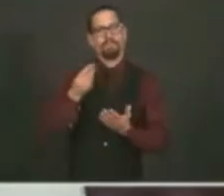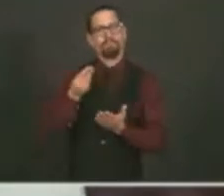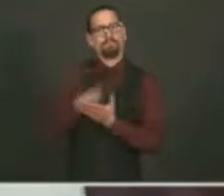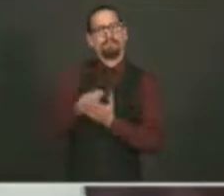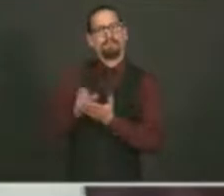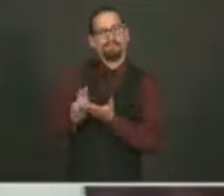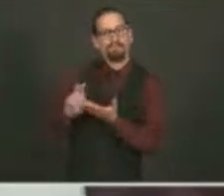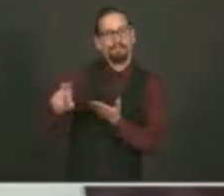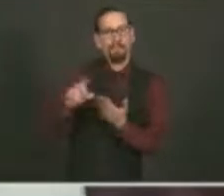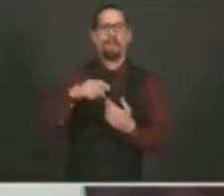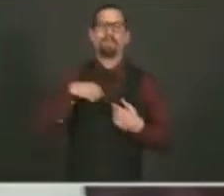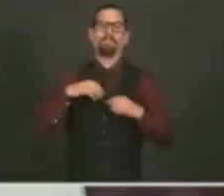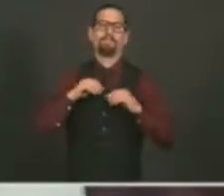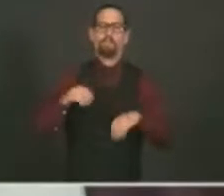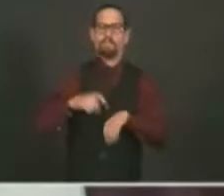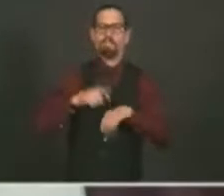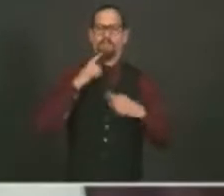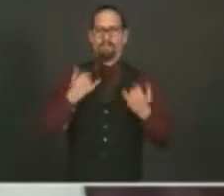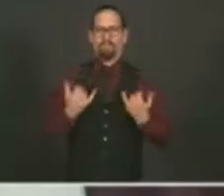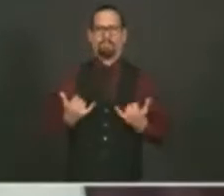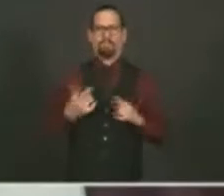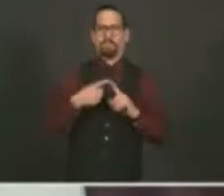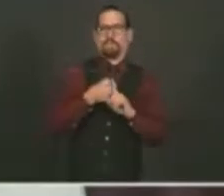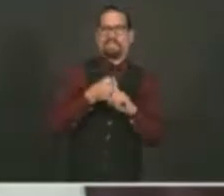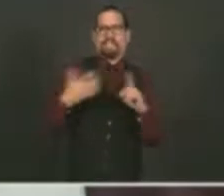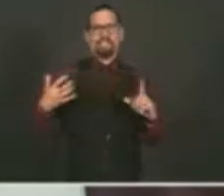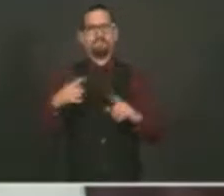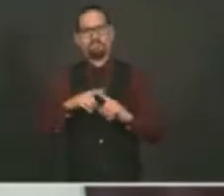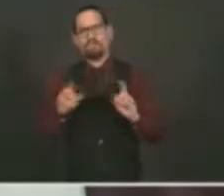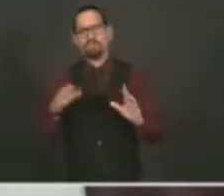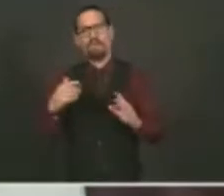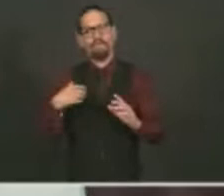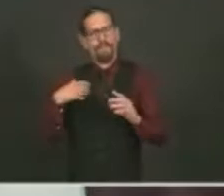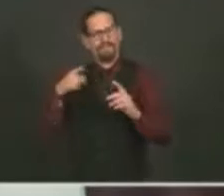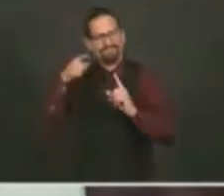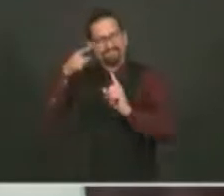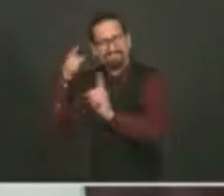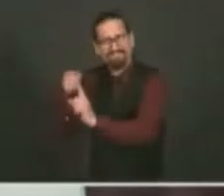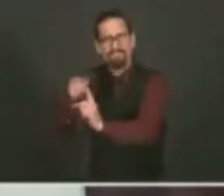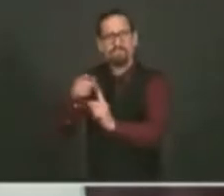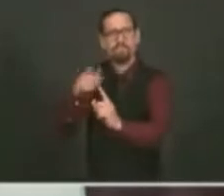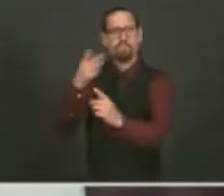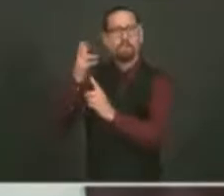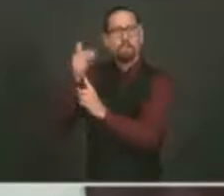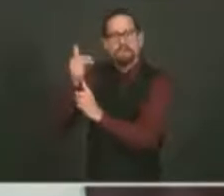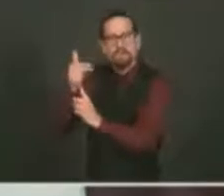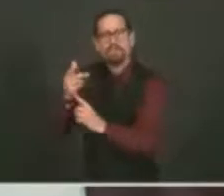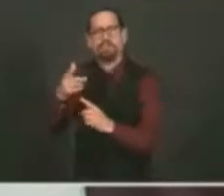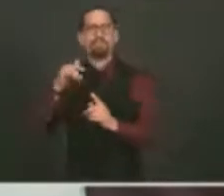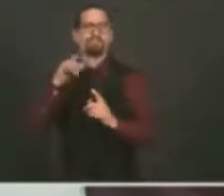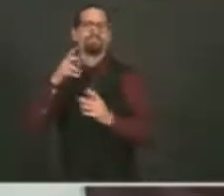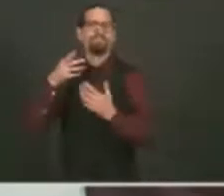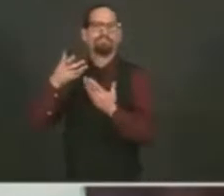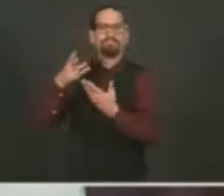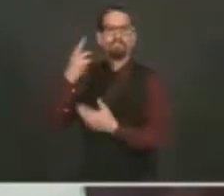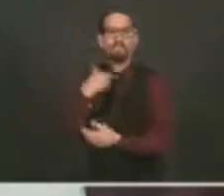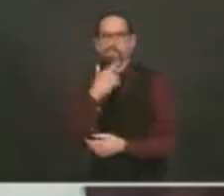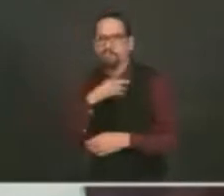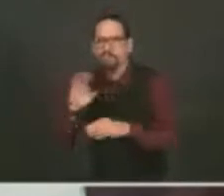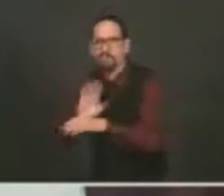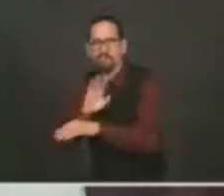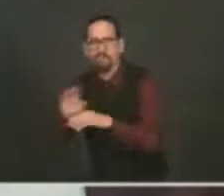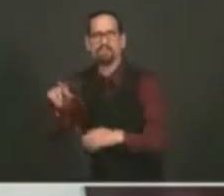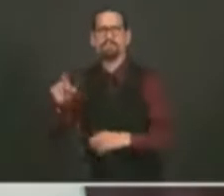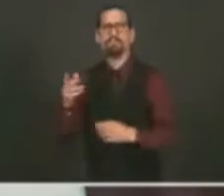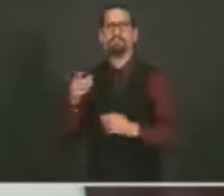is specifically targeted at hospitality and hotels, because we know they're most struggling. Some of it is specifically